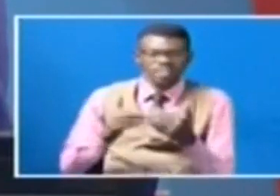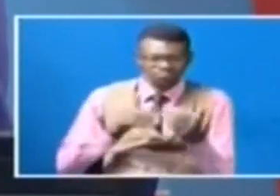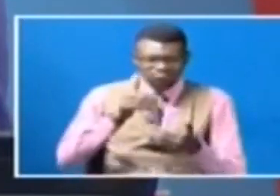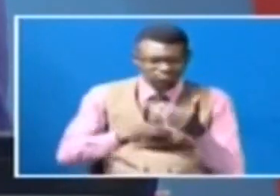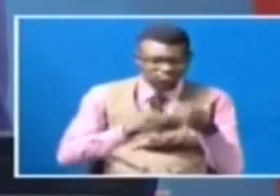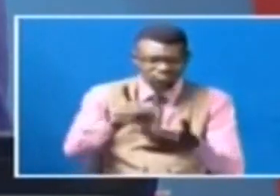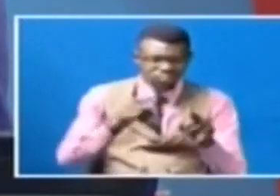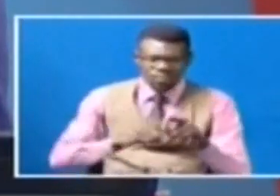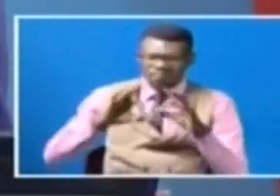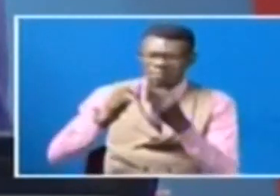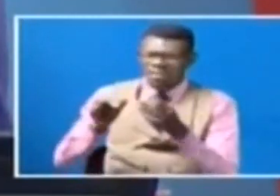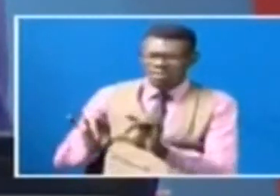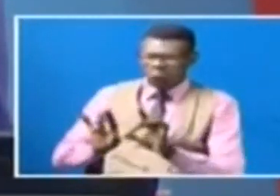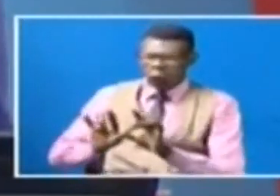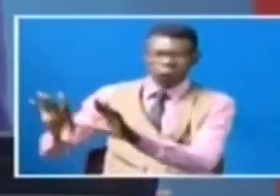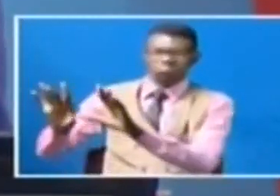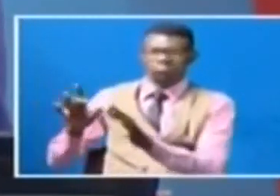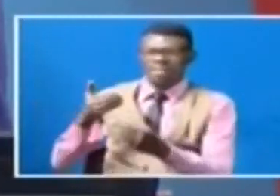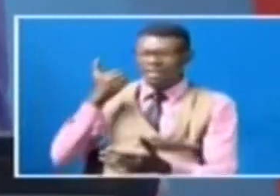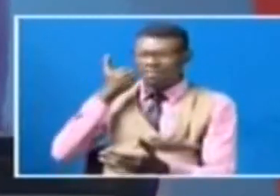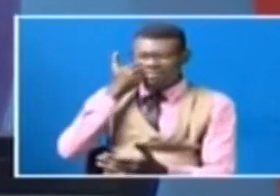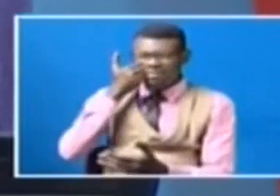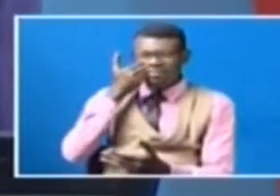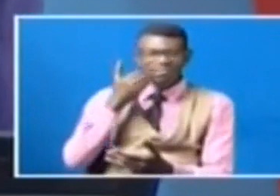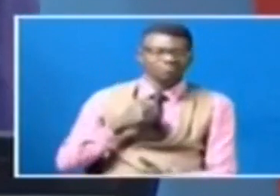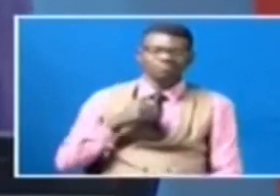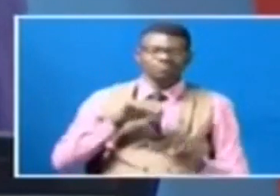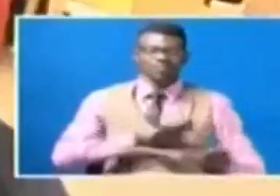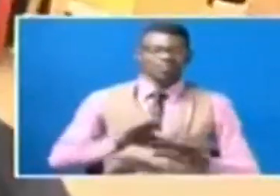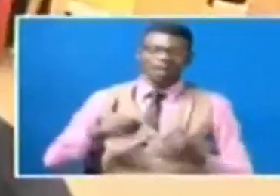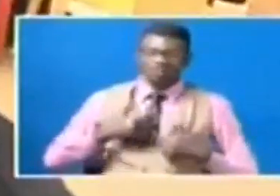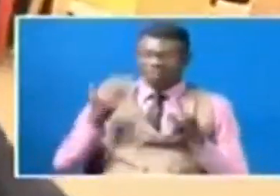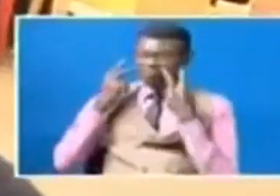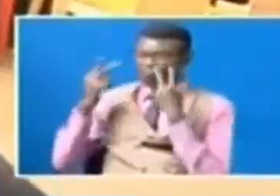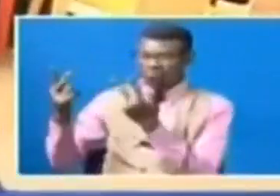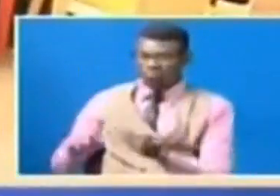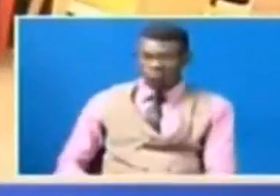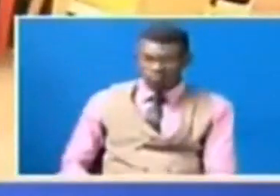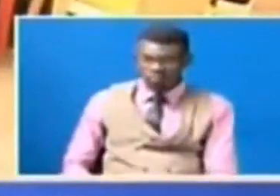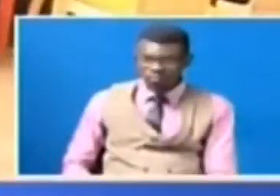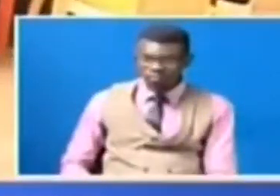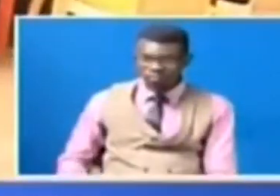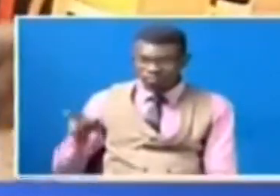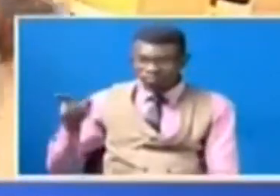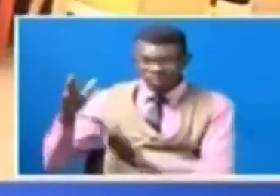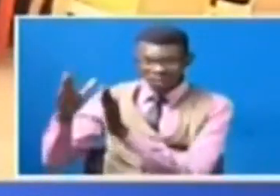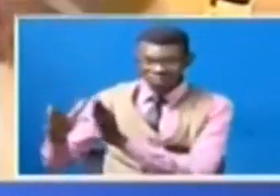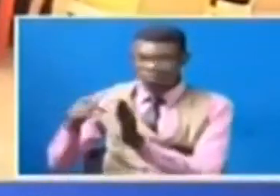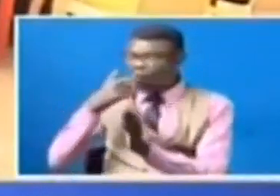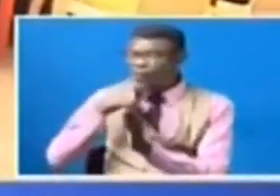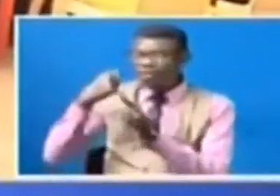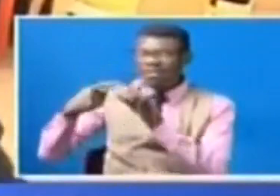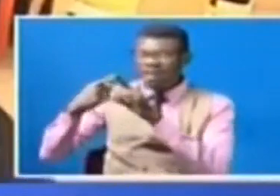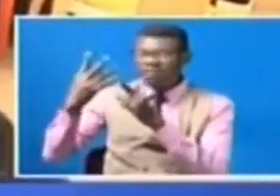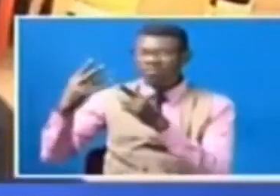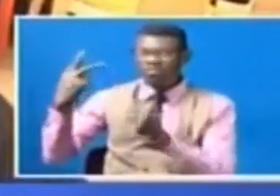being abandoned by their families due to their illness. Take a look. When 42-year-old Norbert Njuguna was